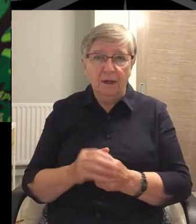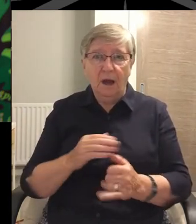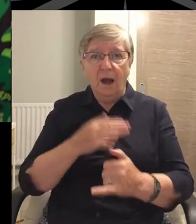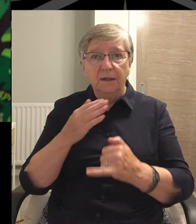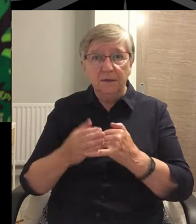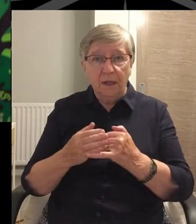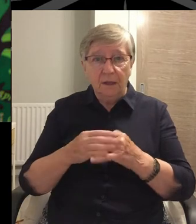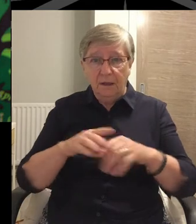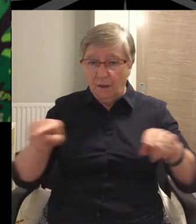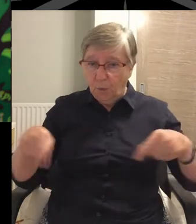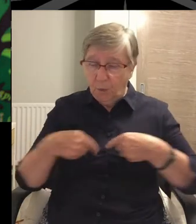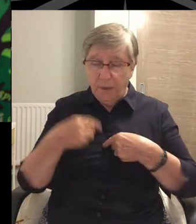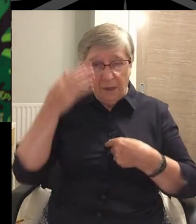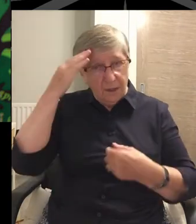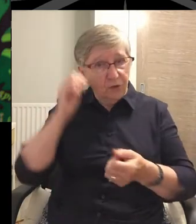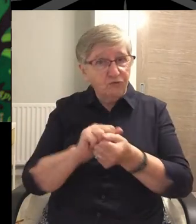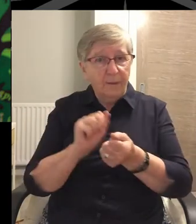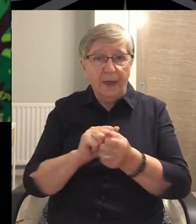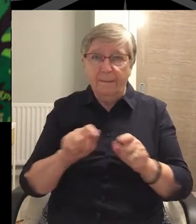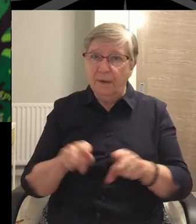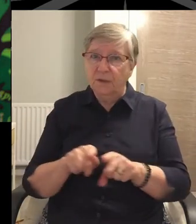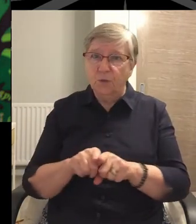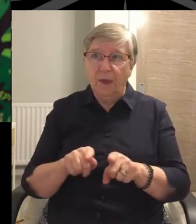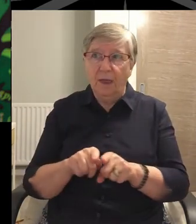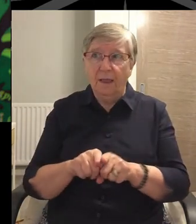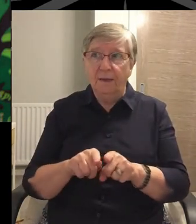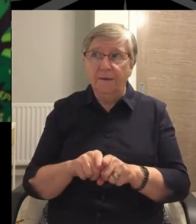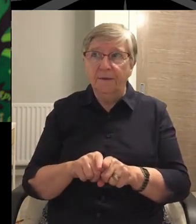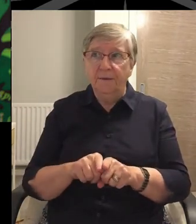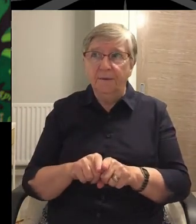63, until we remember as well.